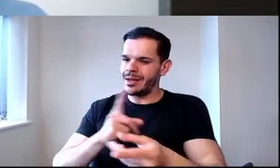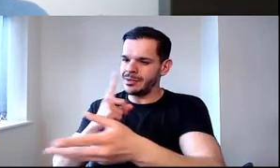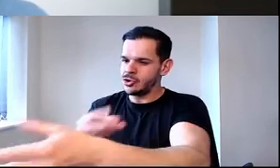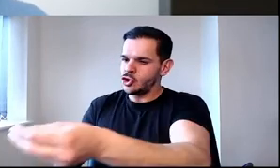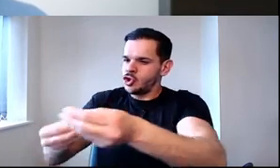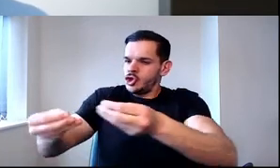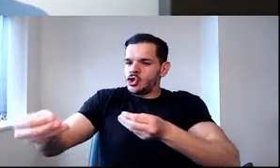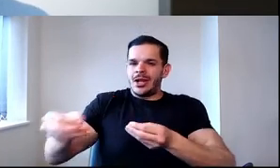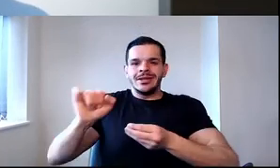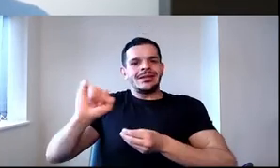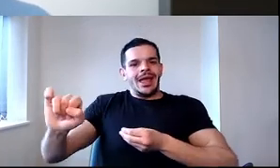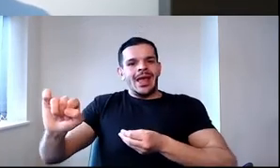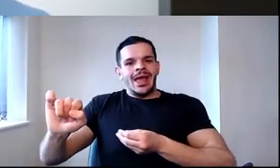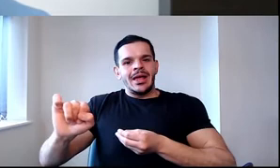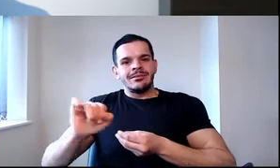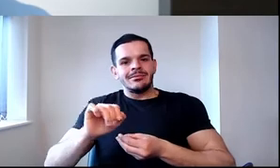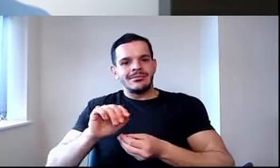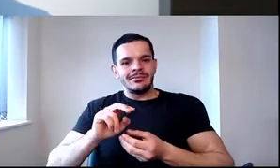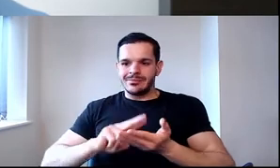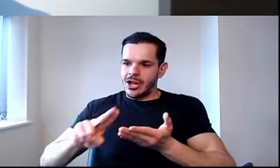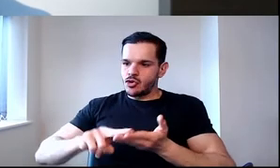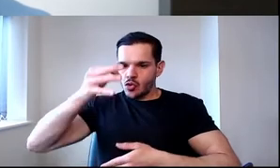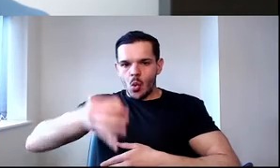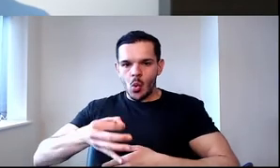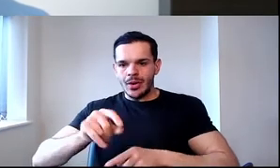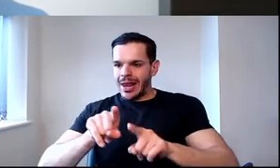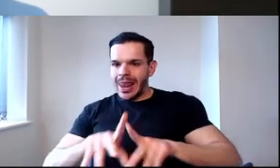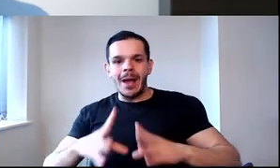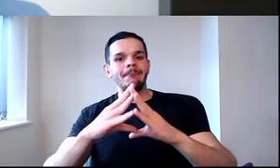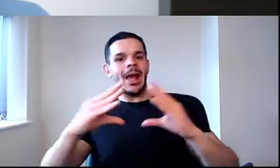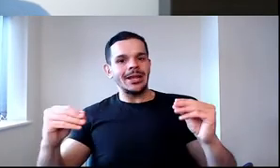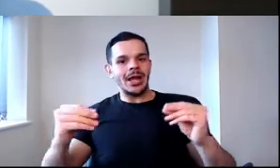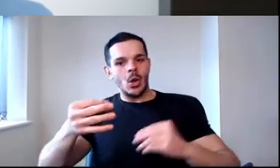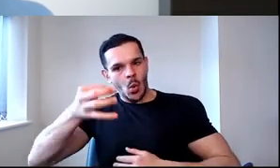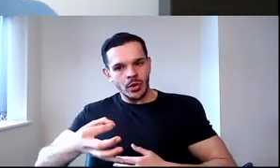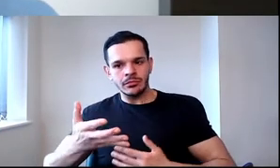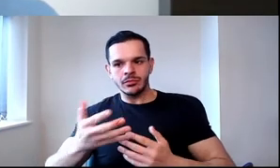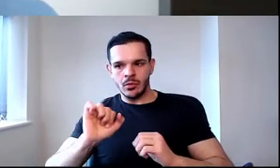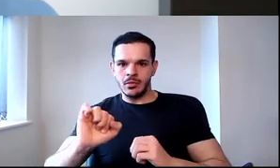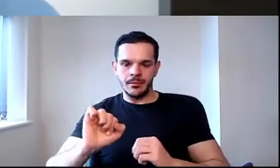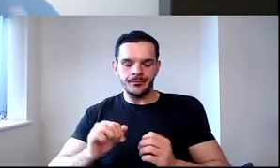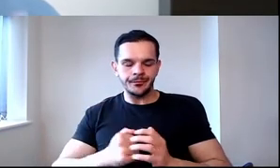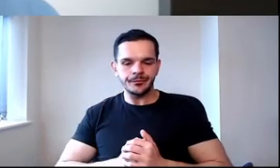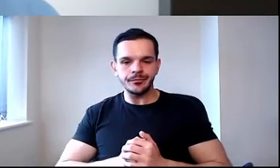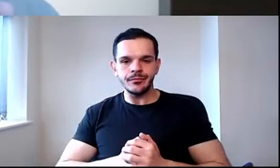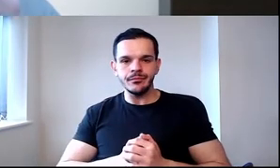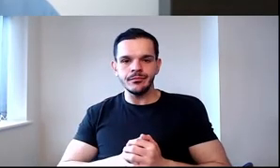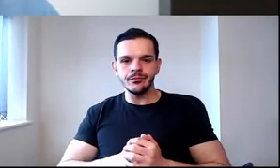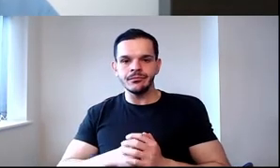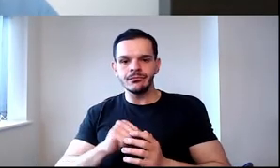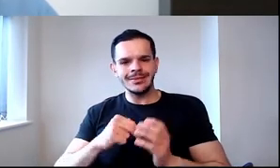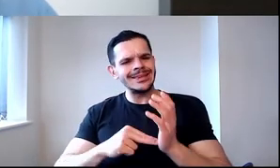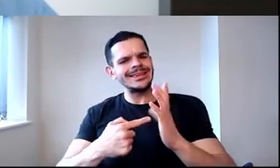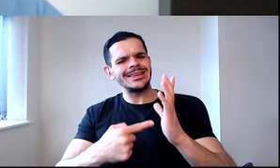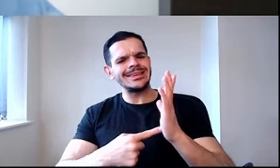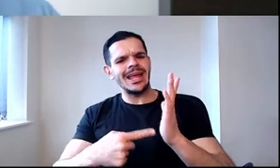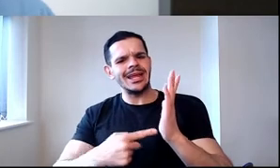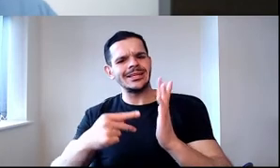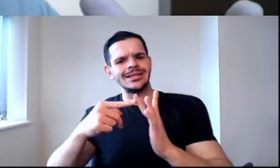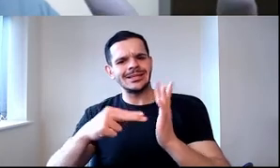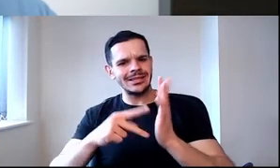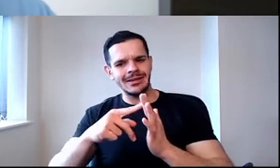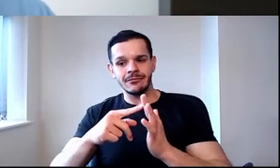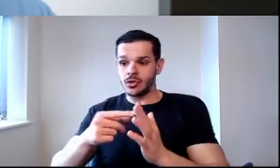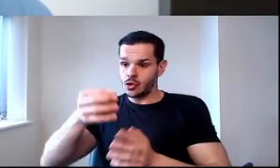of that platform on an exchange like Binance, right? So then, these tokens, the native token of the